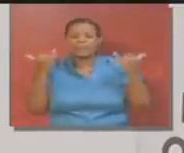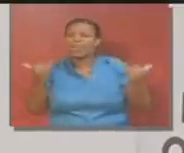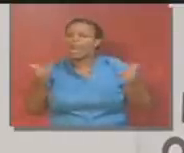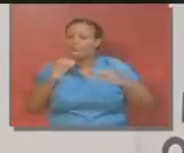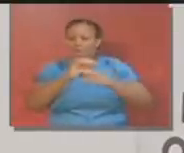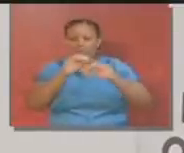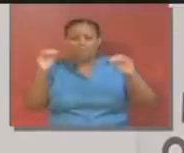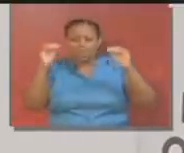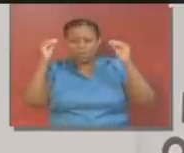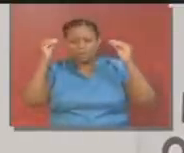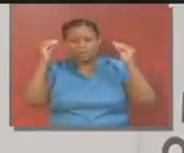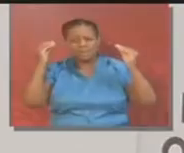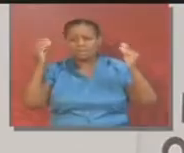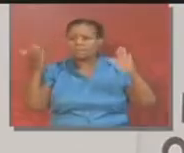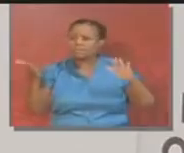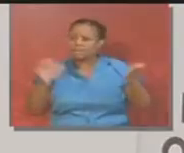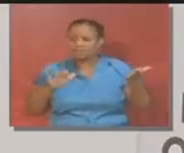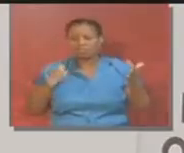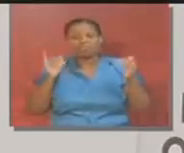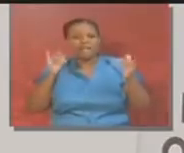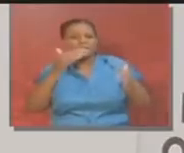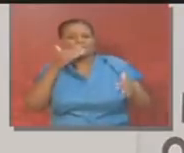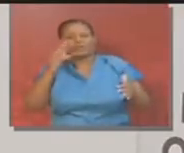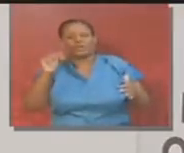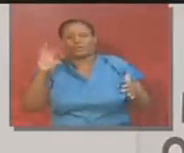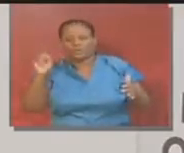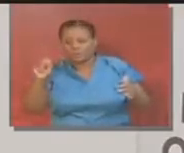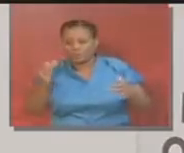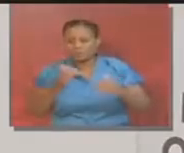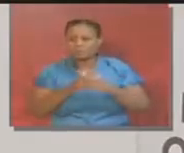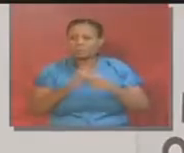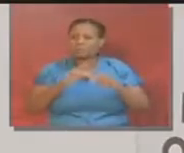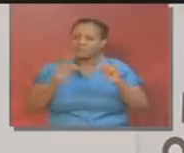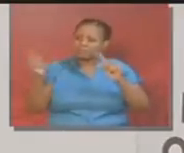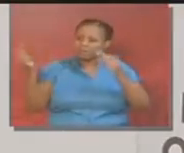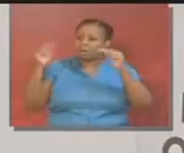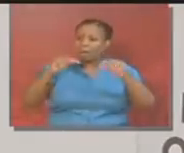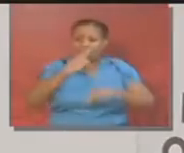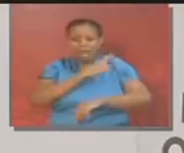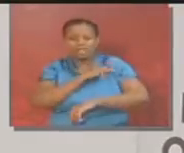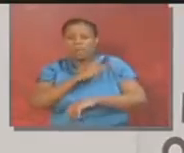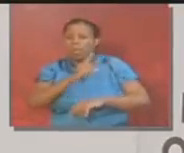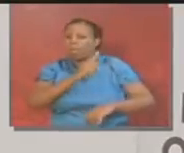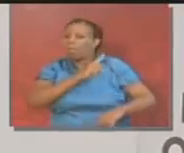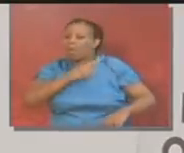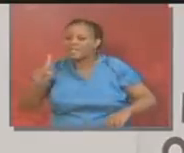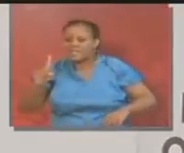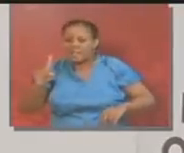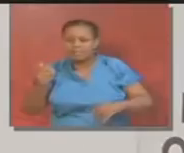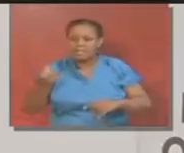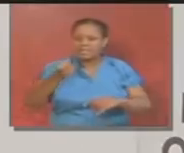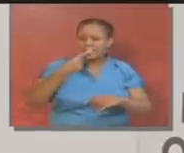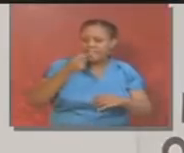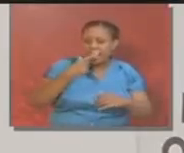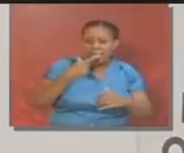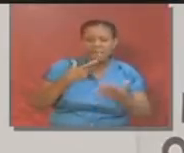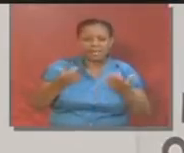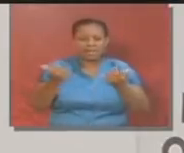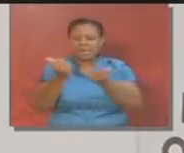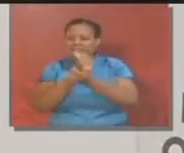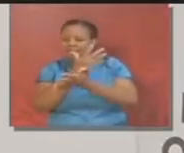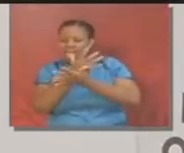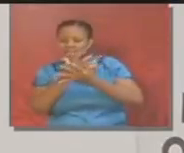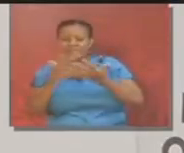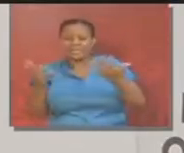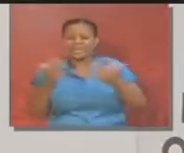we found that when they come in, we're really aggressive. Our protocol has it where we give steroids. We have something called